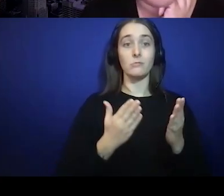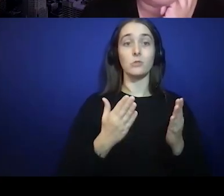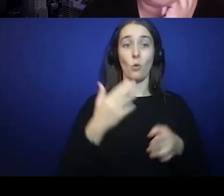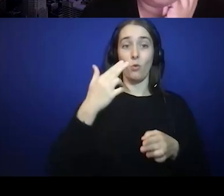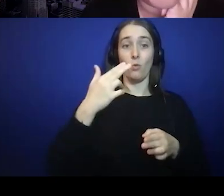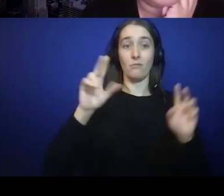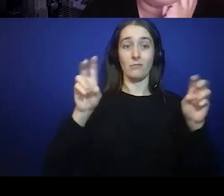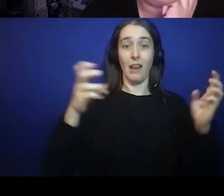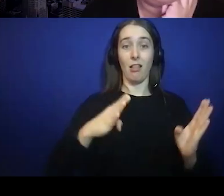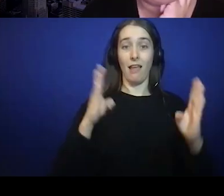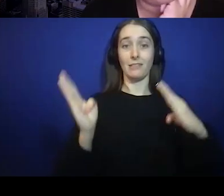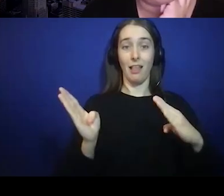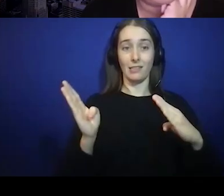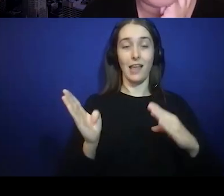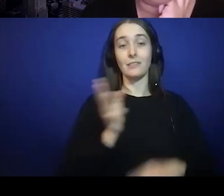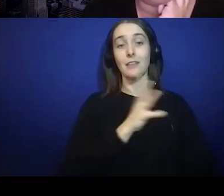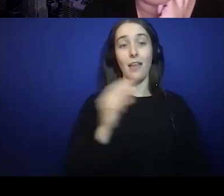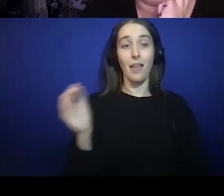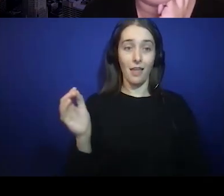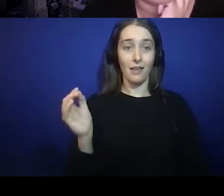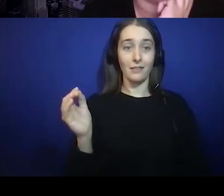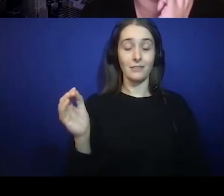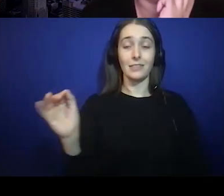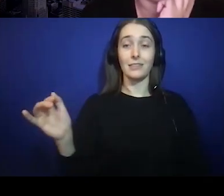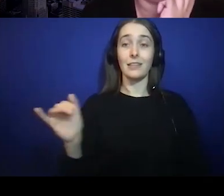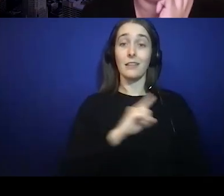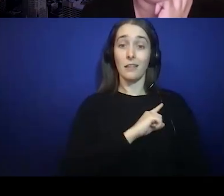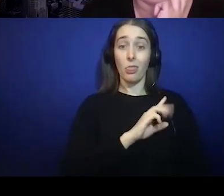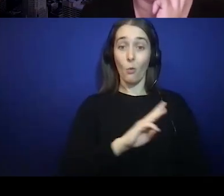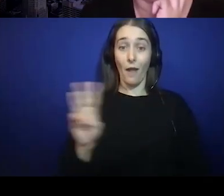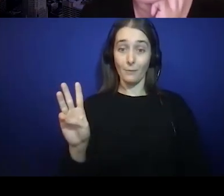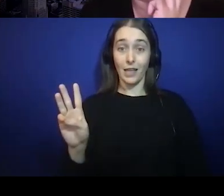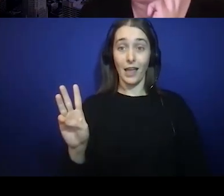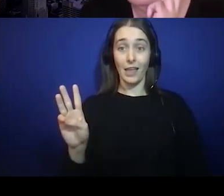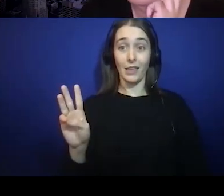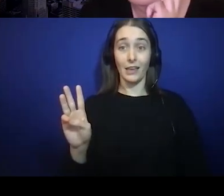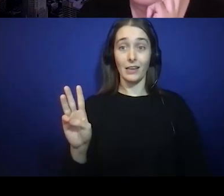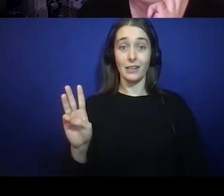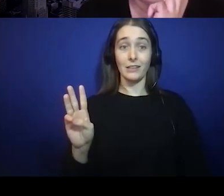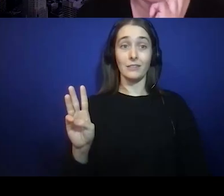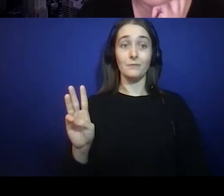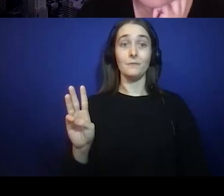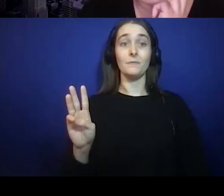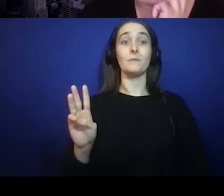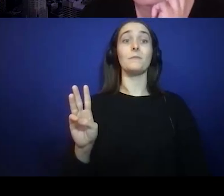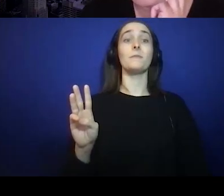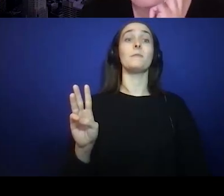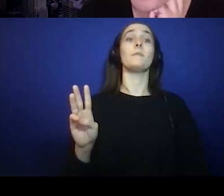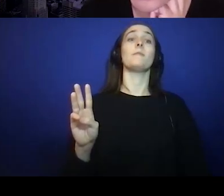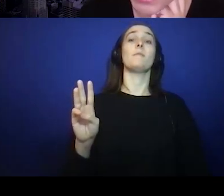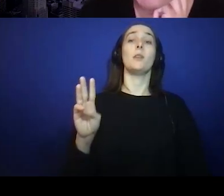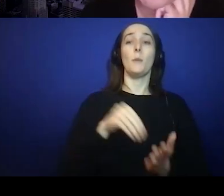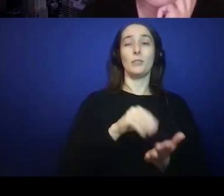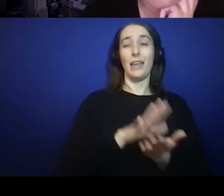italicized. And likewise, in this case with the website takes the place of a book, especially when it's something